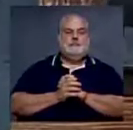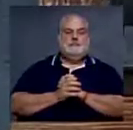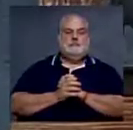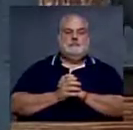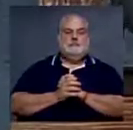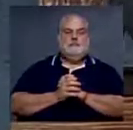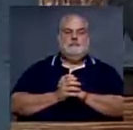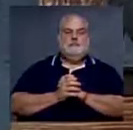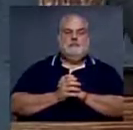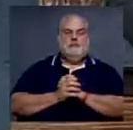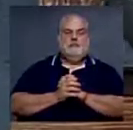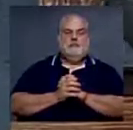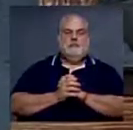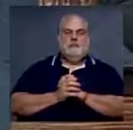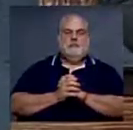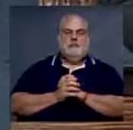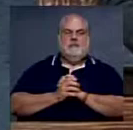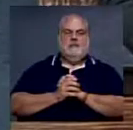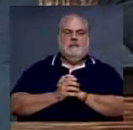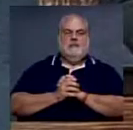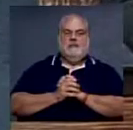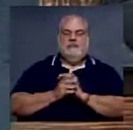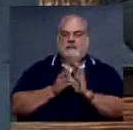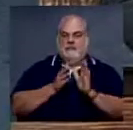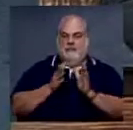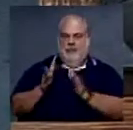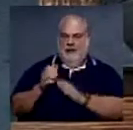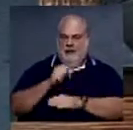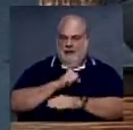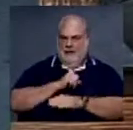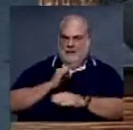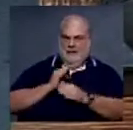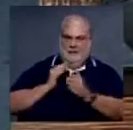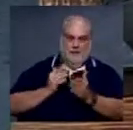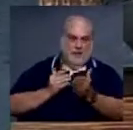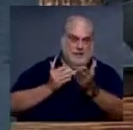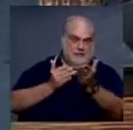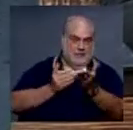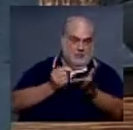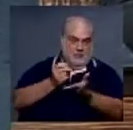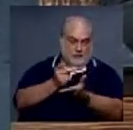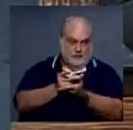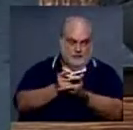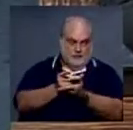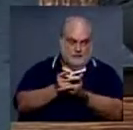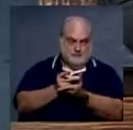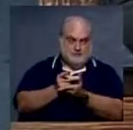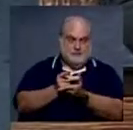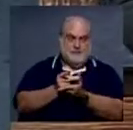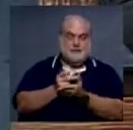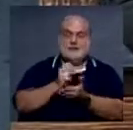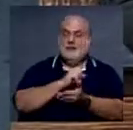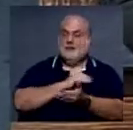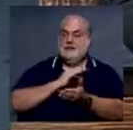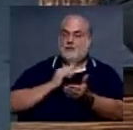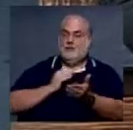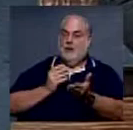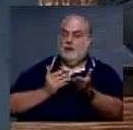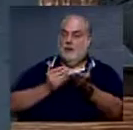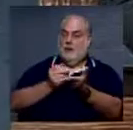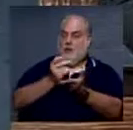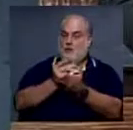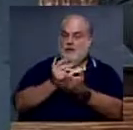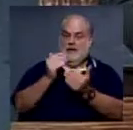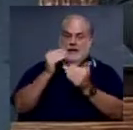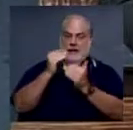The staff, the planning staff recommended this for approval. The staff recommended that the approval be